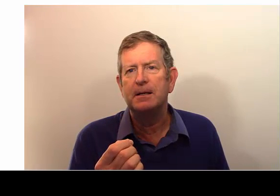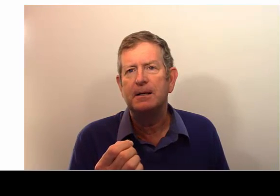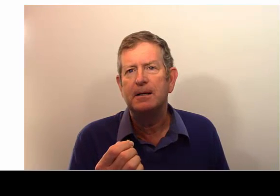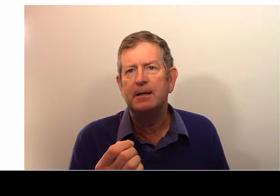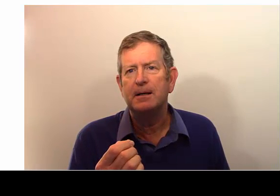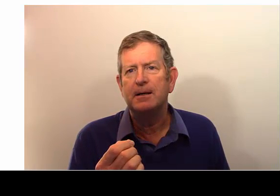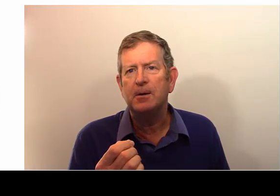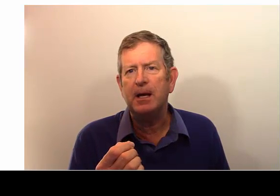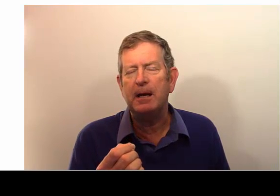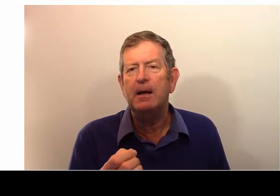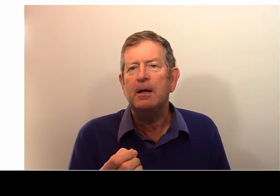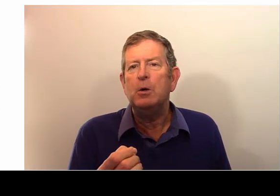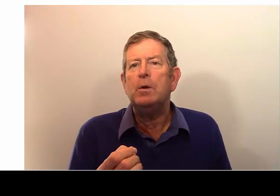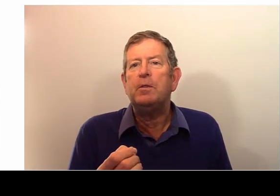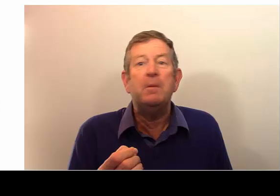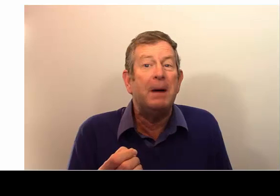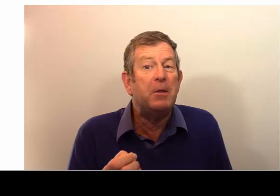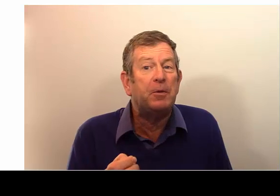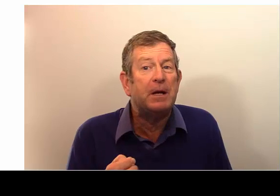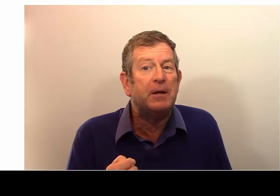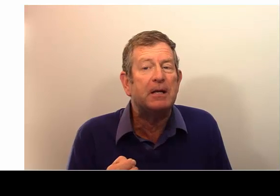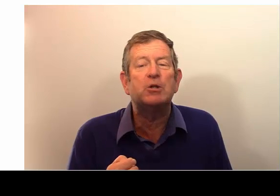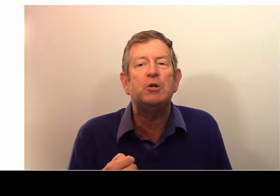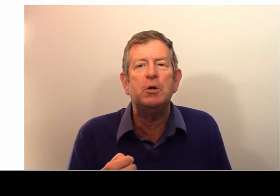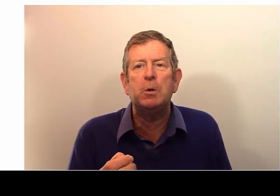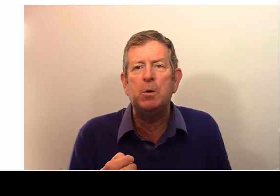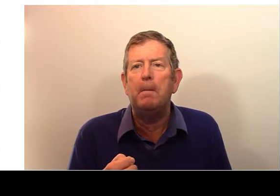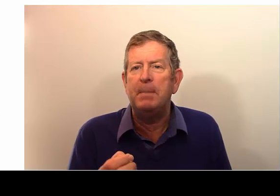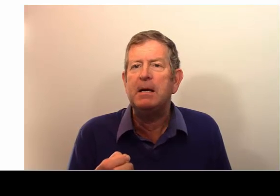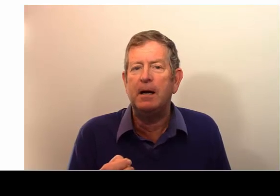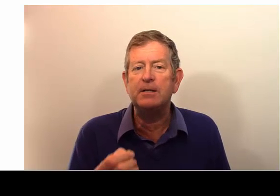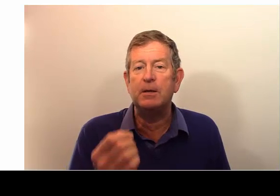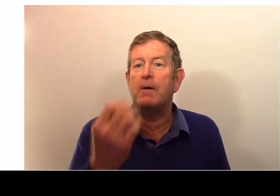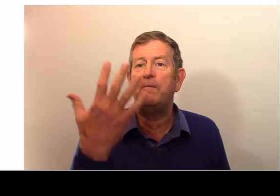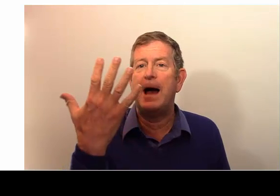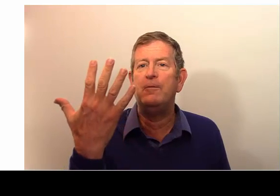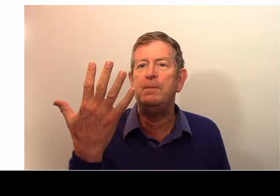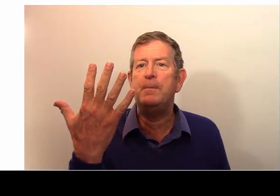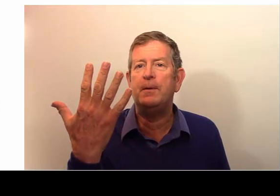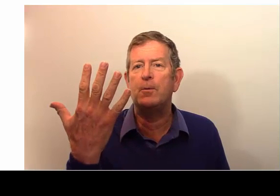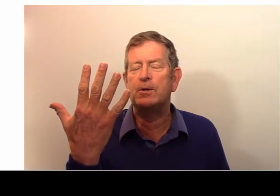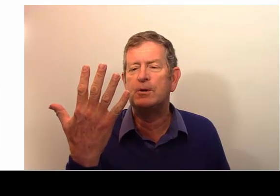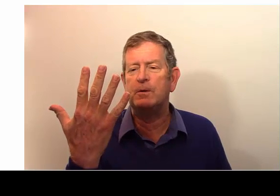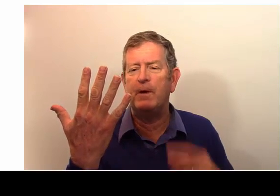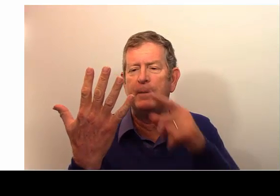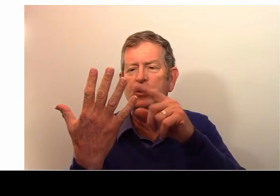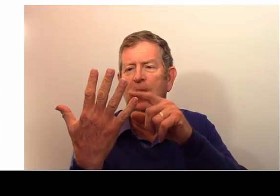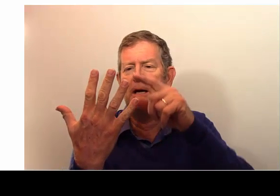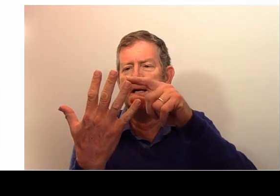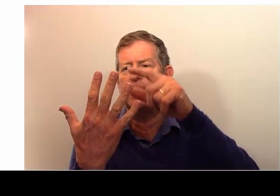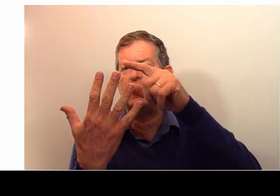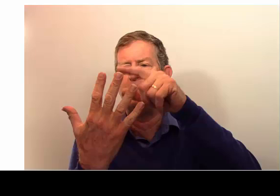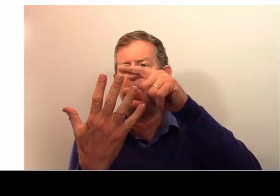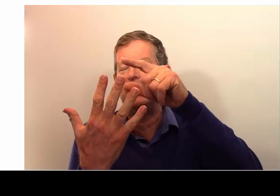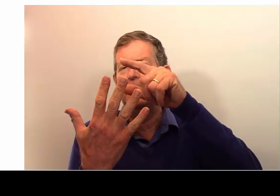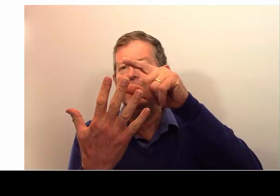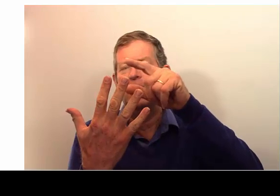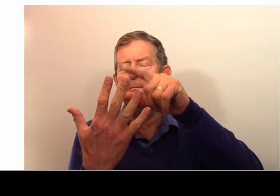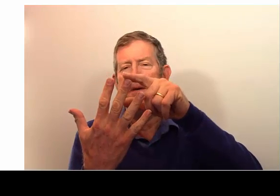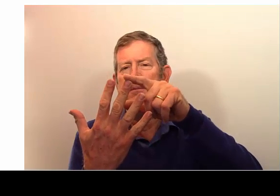does? Okay, you might think that it's do because there are 5 people in the Richardson family: John,